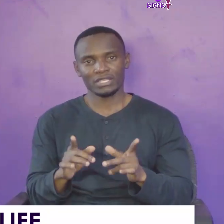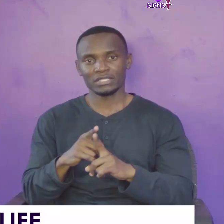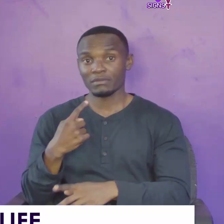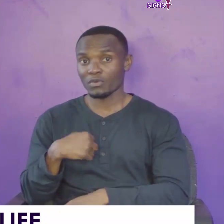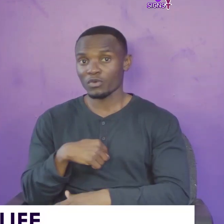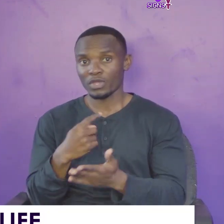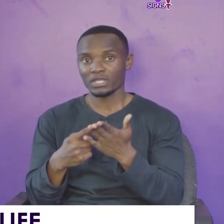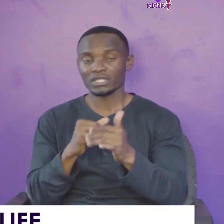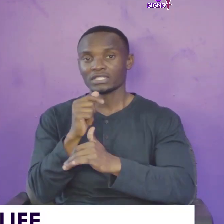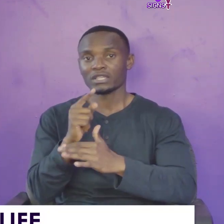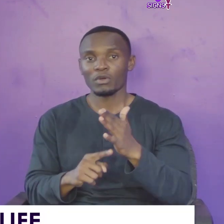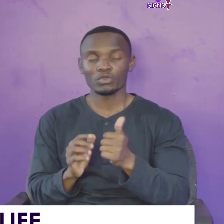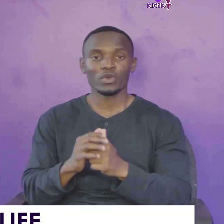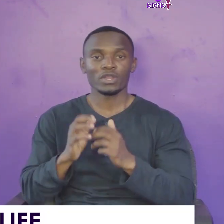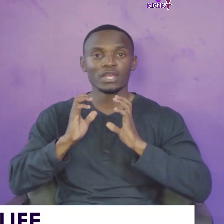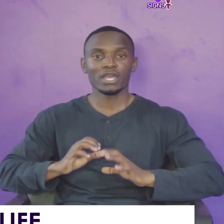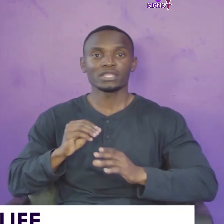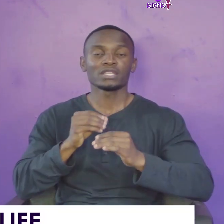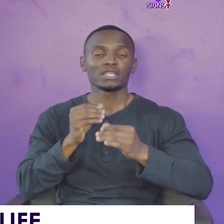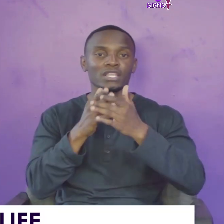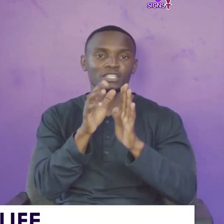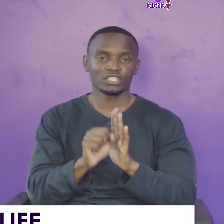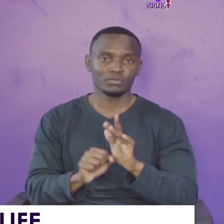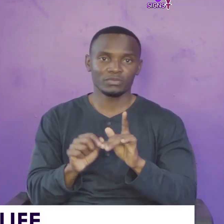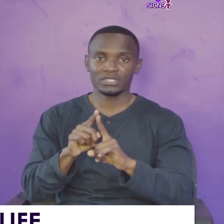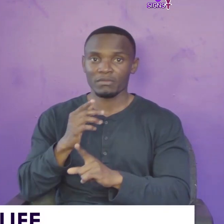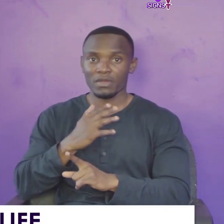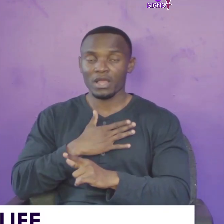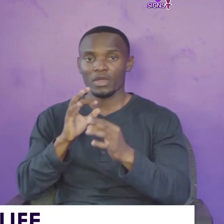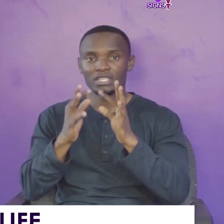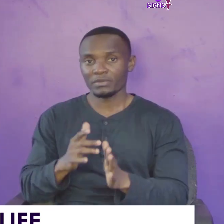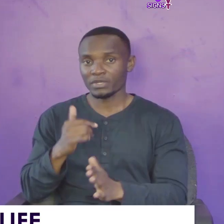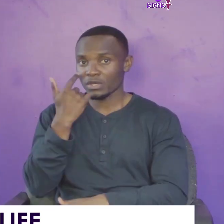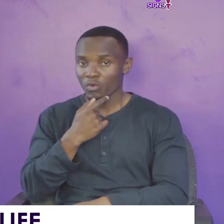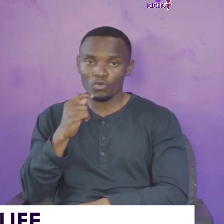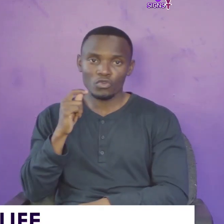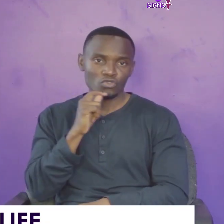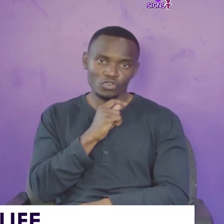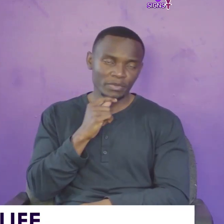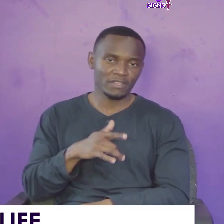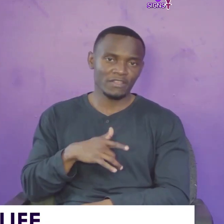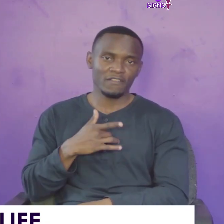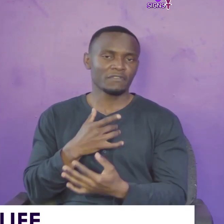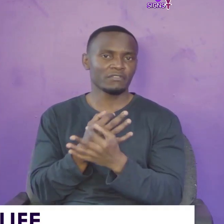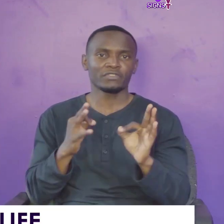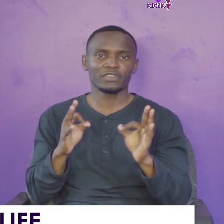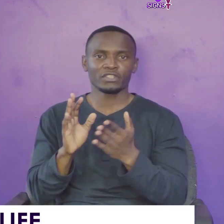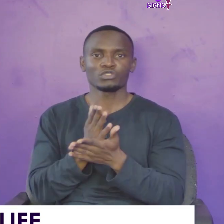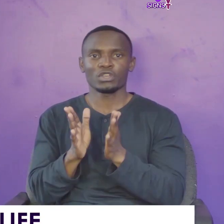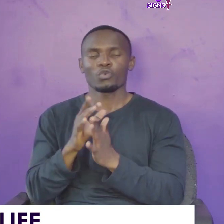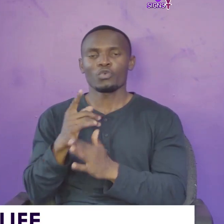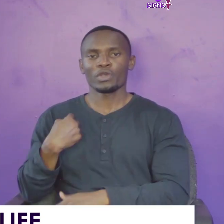in leadership. Our sign language interpreter has been Tobias Omondi. My name is Jonas Simba. Feel free to share with us